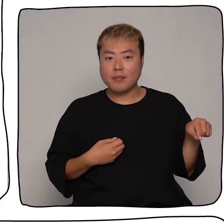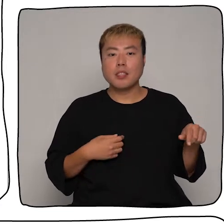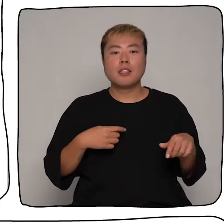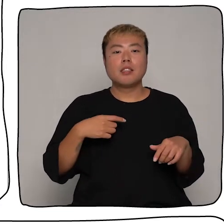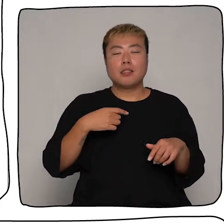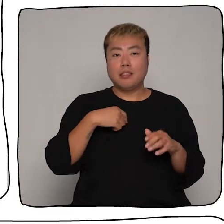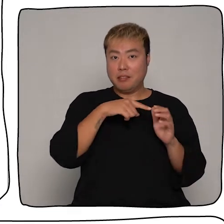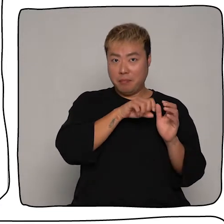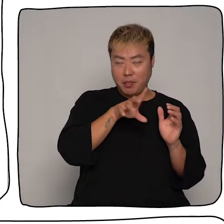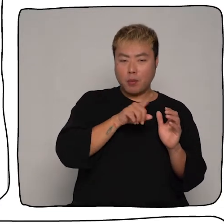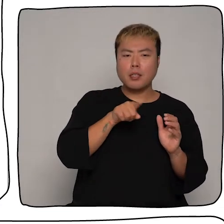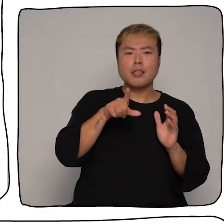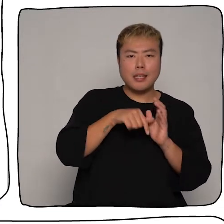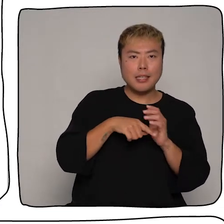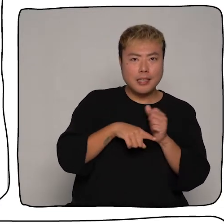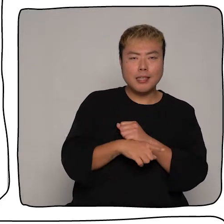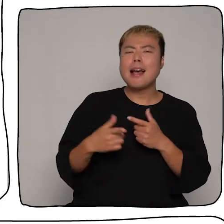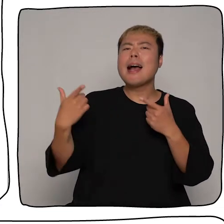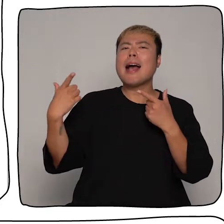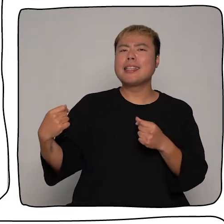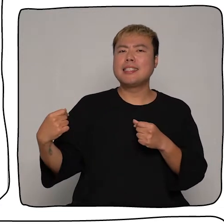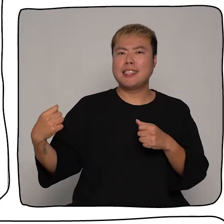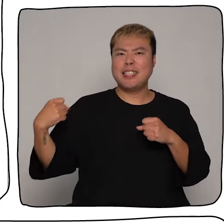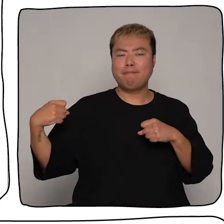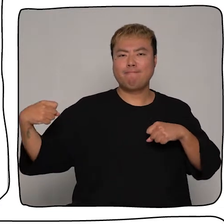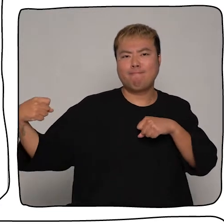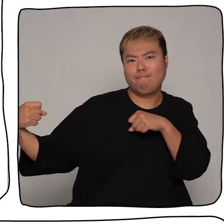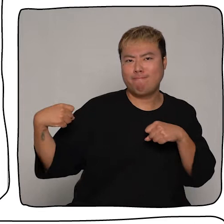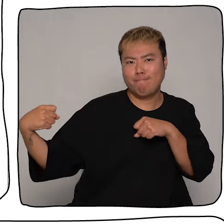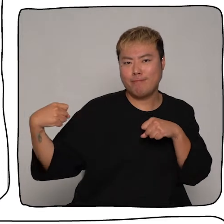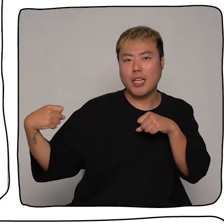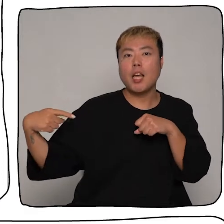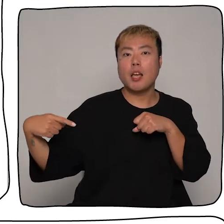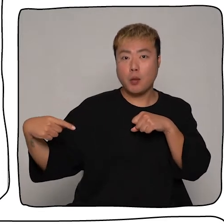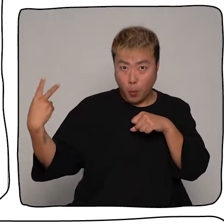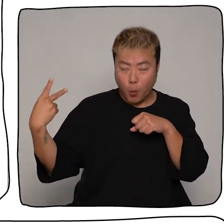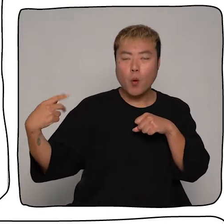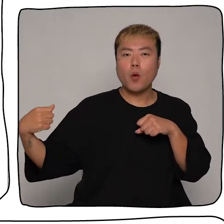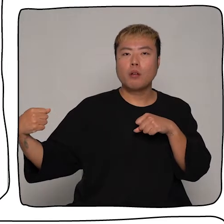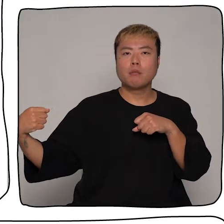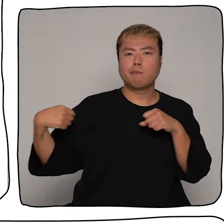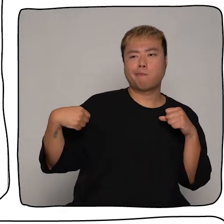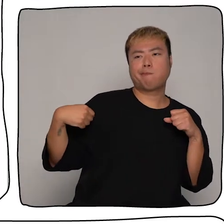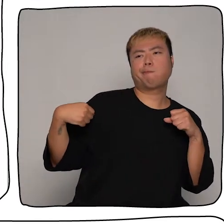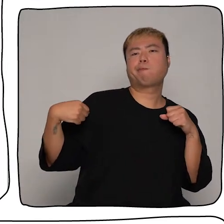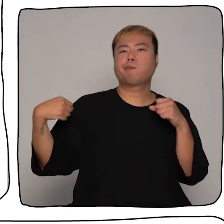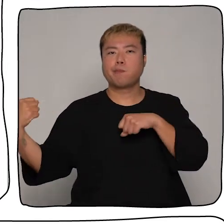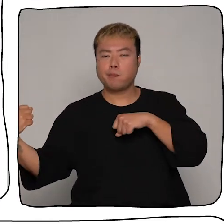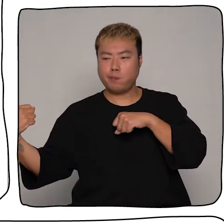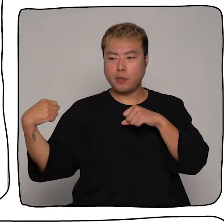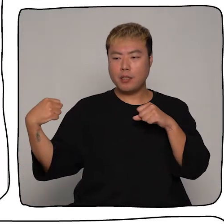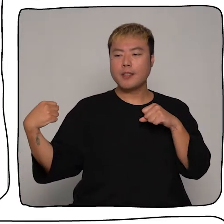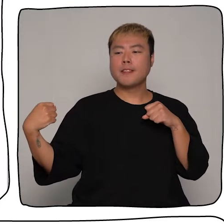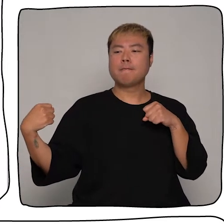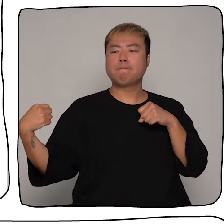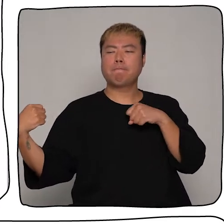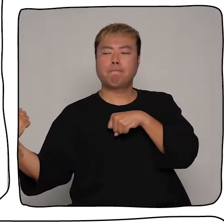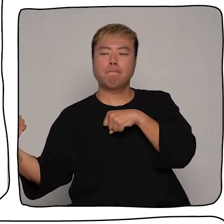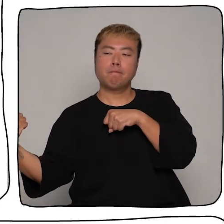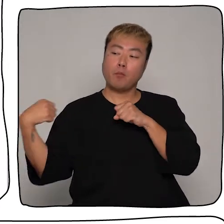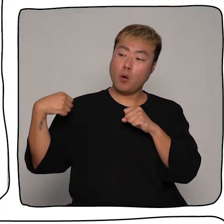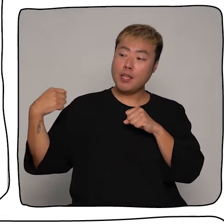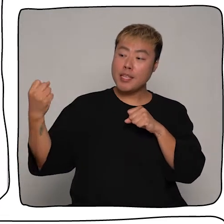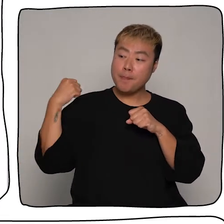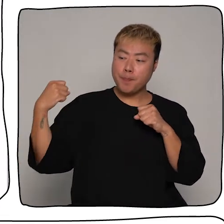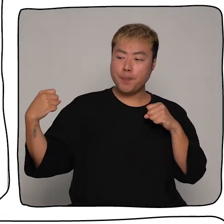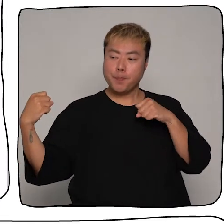I think this means that even if you push with the same force, the force of pushing